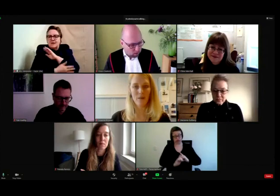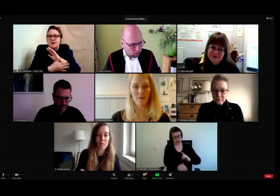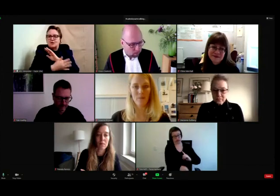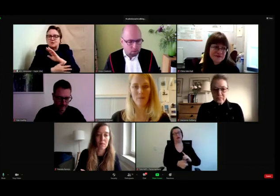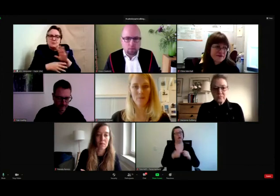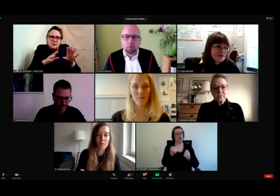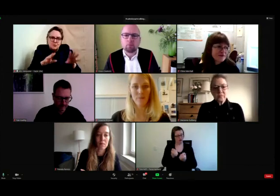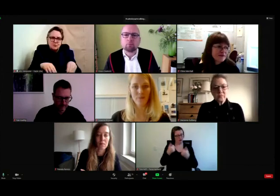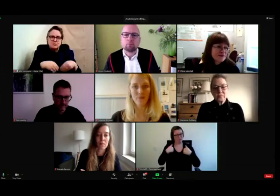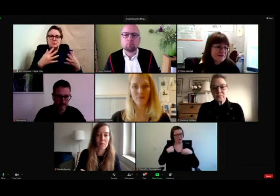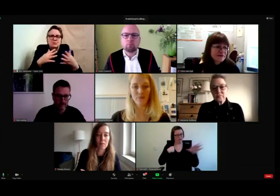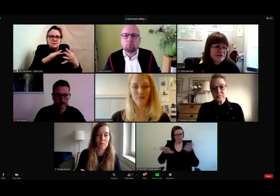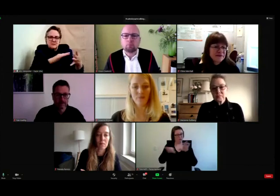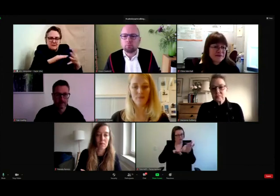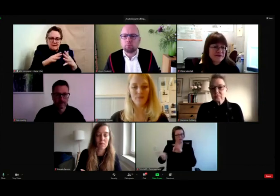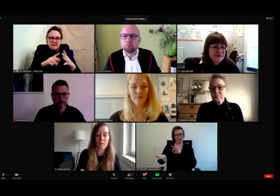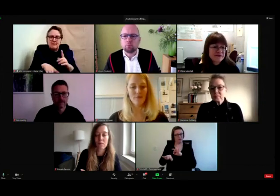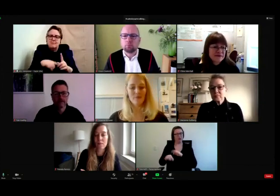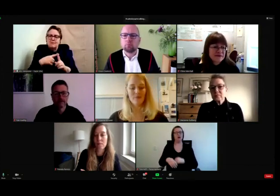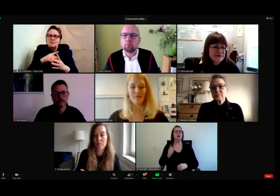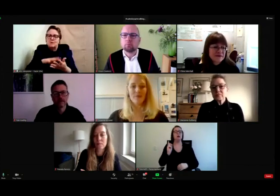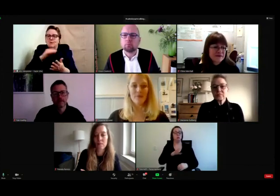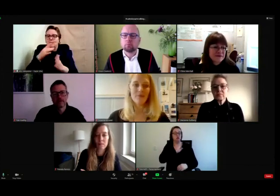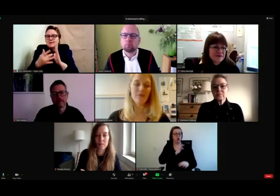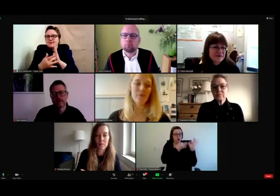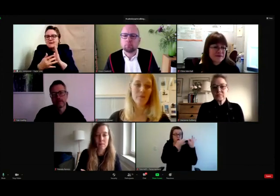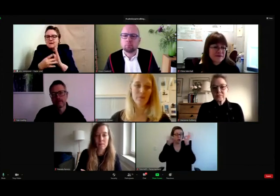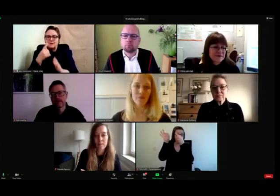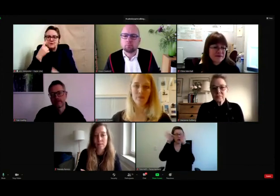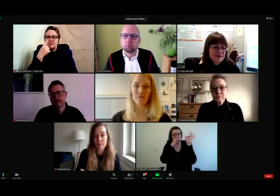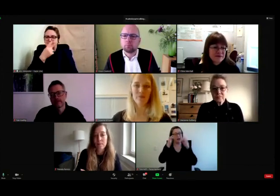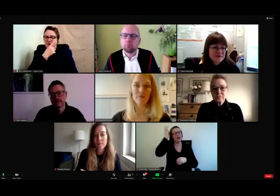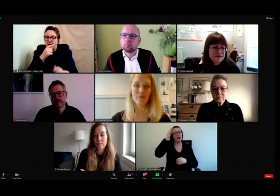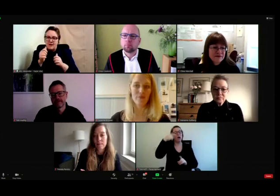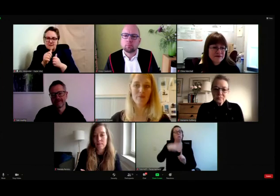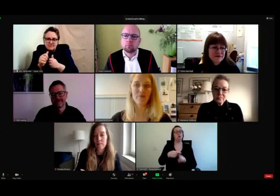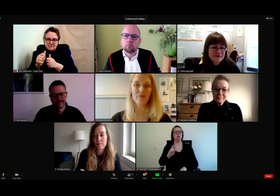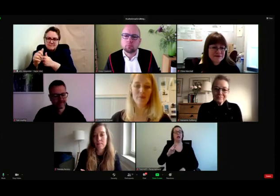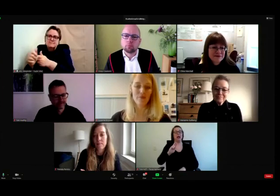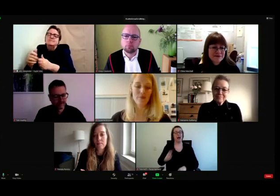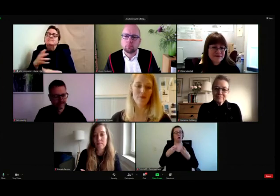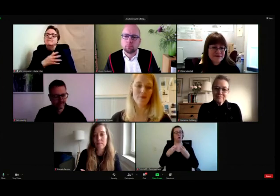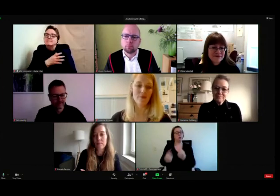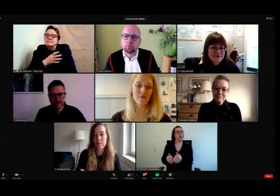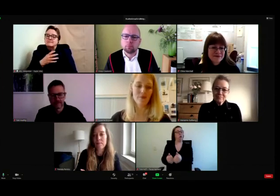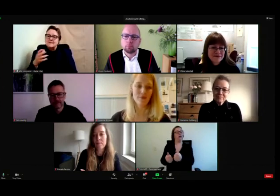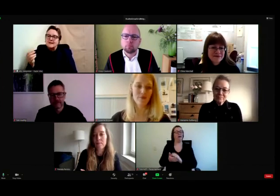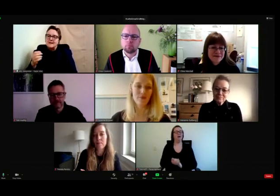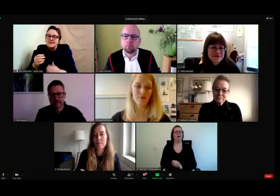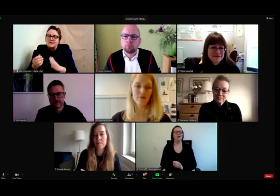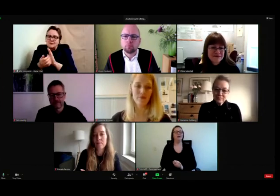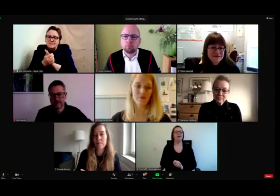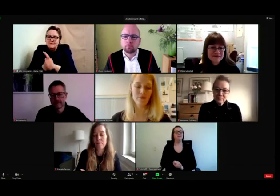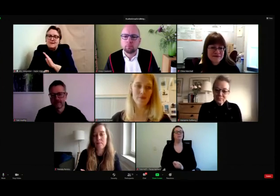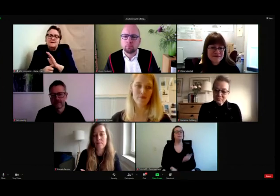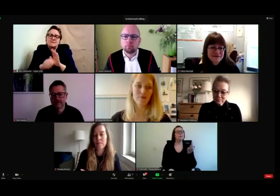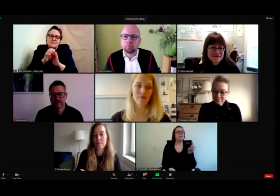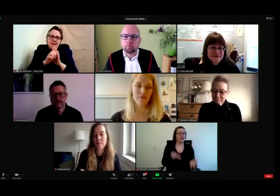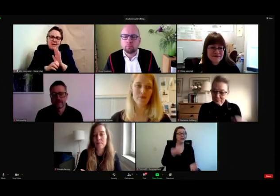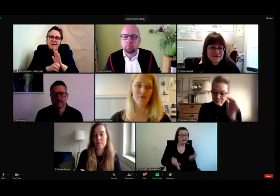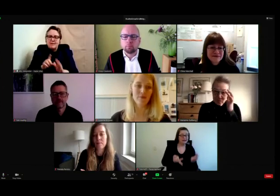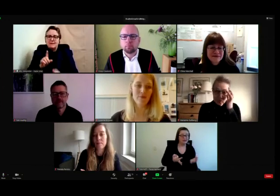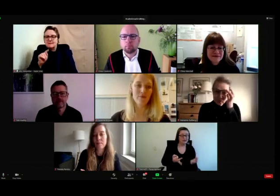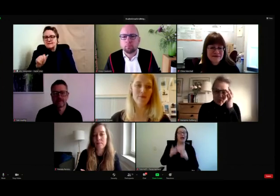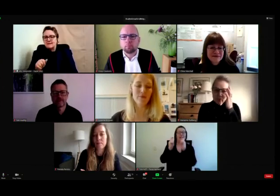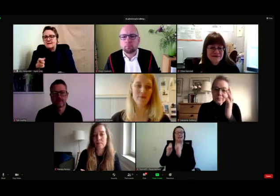You had to learn eye tracking and became an R wizard. You mastered ethics and data management, and